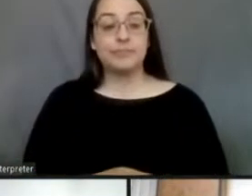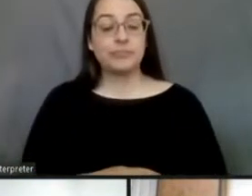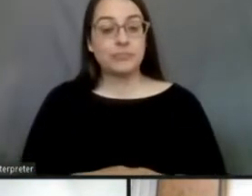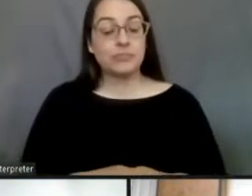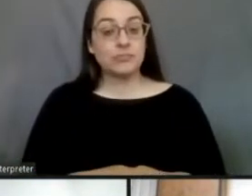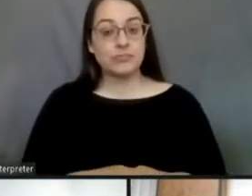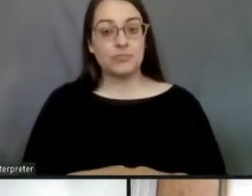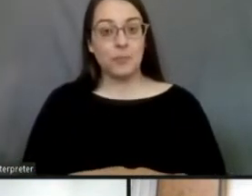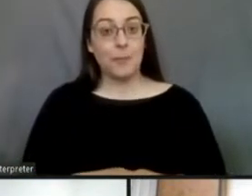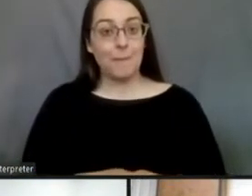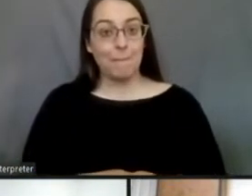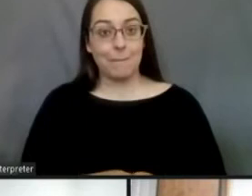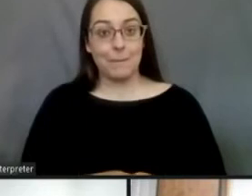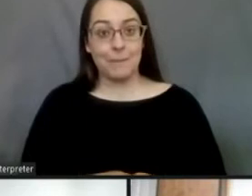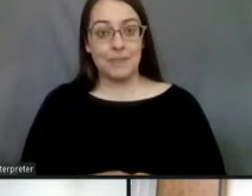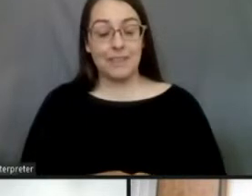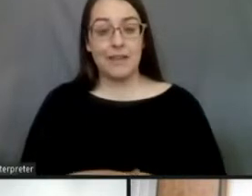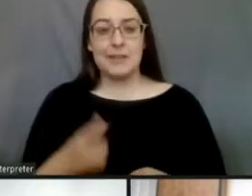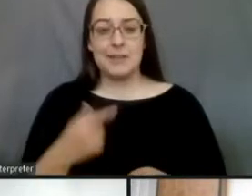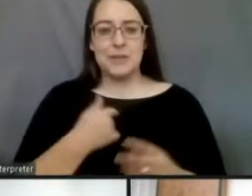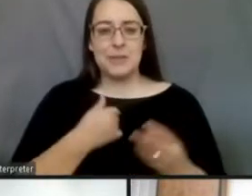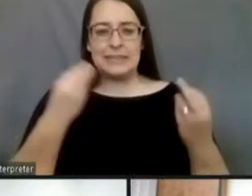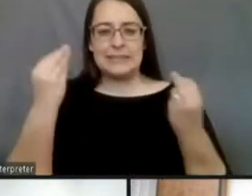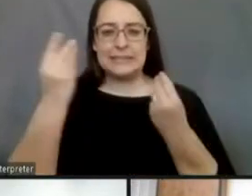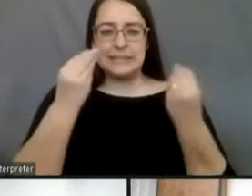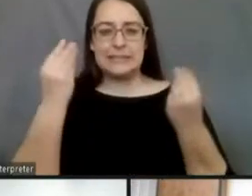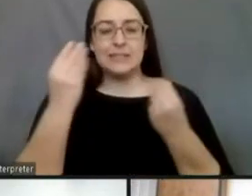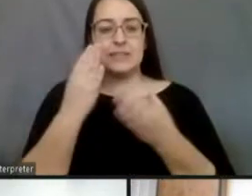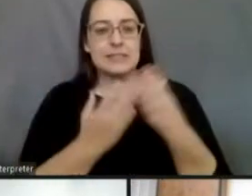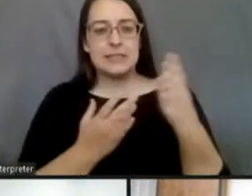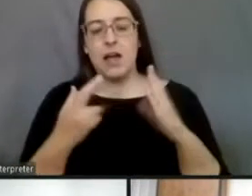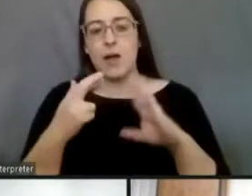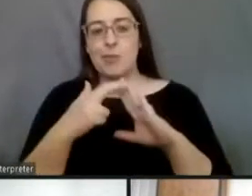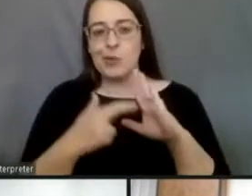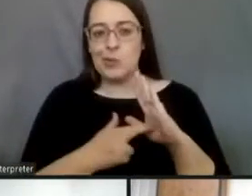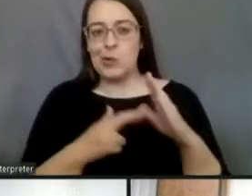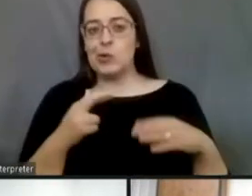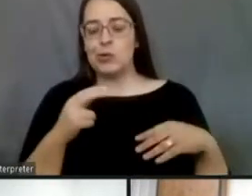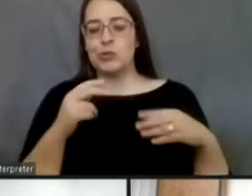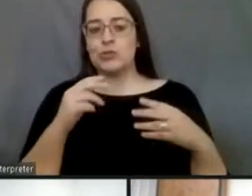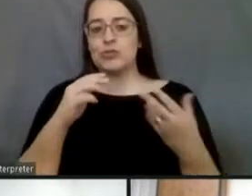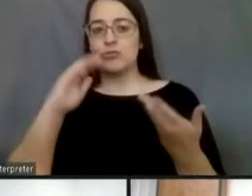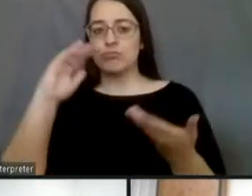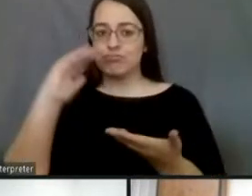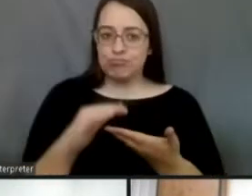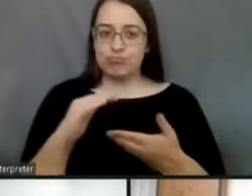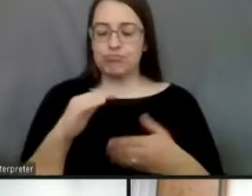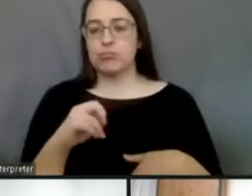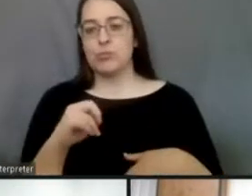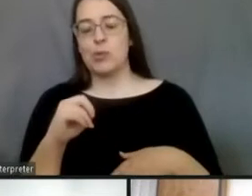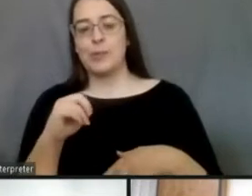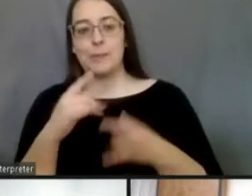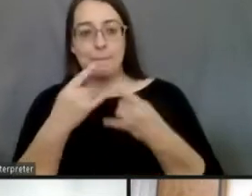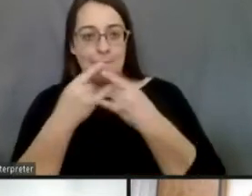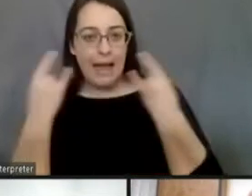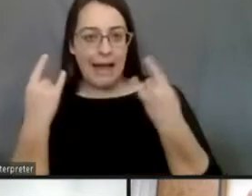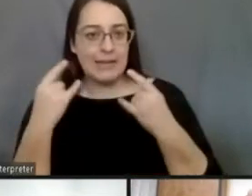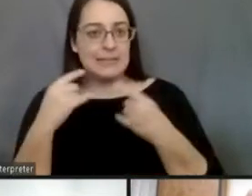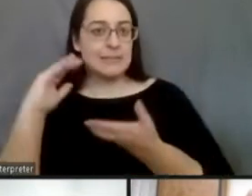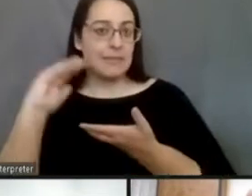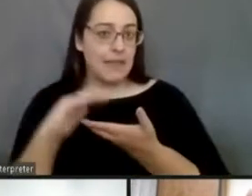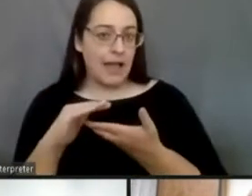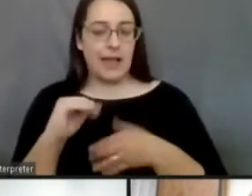about relinquishing some of the restrictions and relaxing some of the restrictions around masking and around